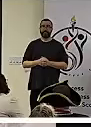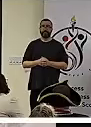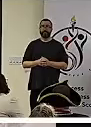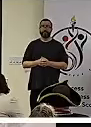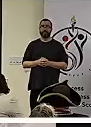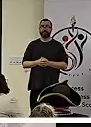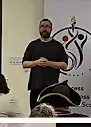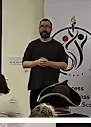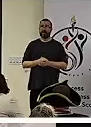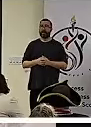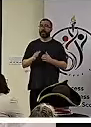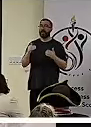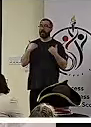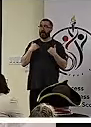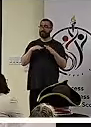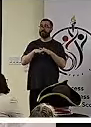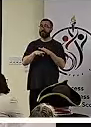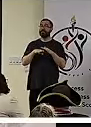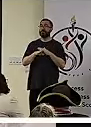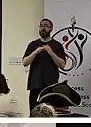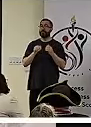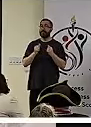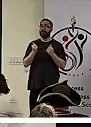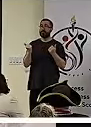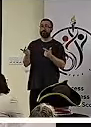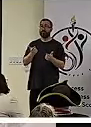accessibility to everyone, and